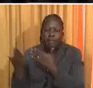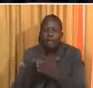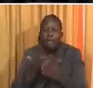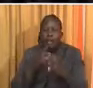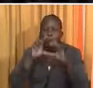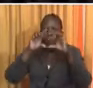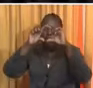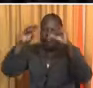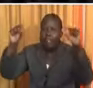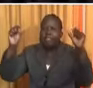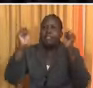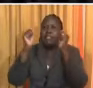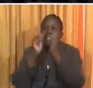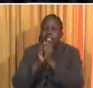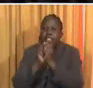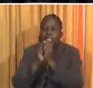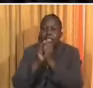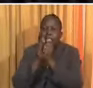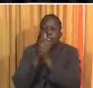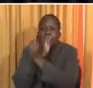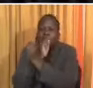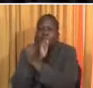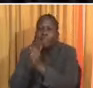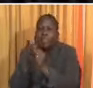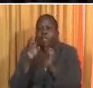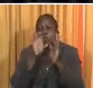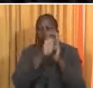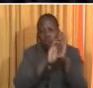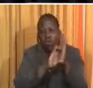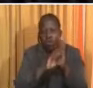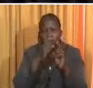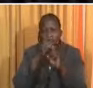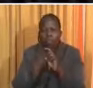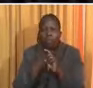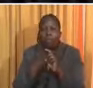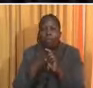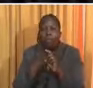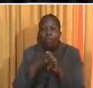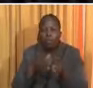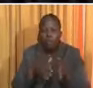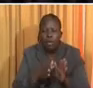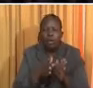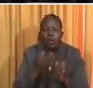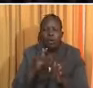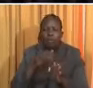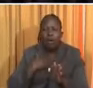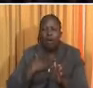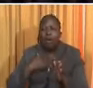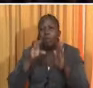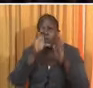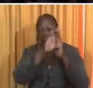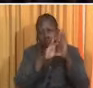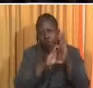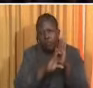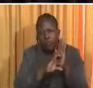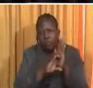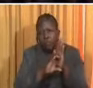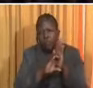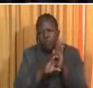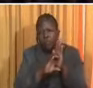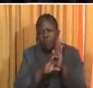and save the Constitution leading to the promulgation of the 2010 Constitution is well known and